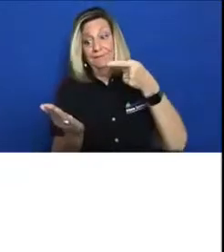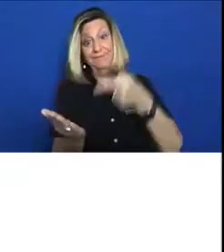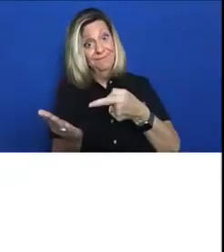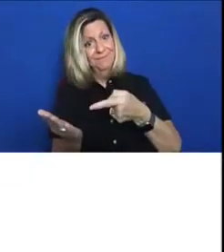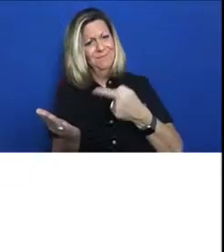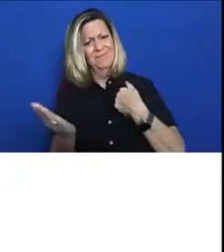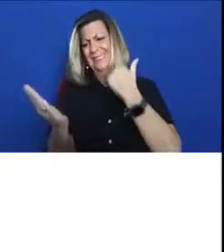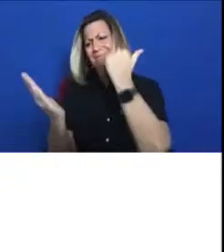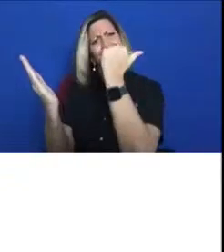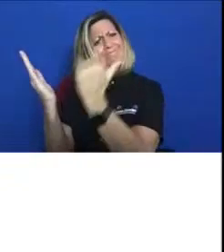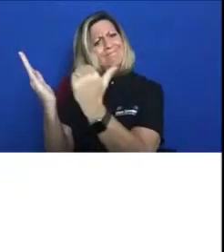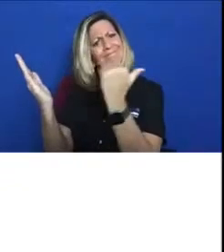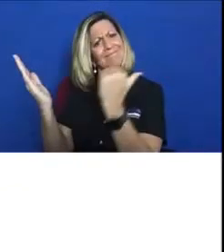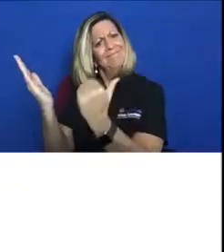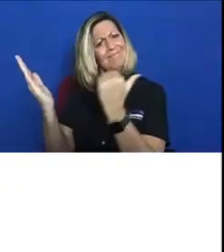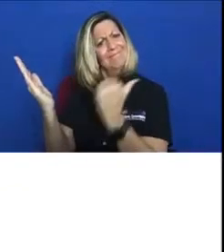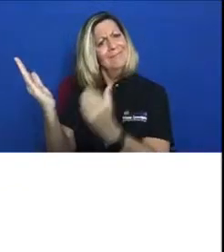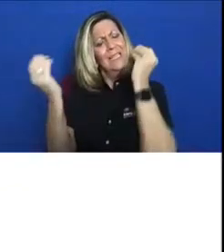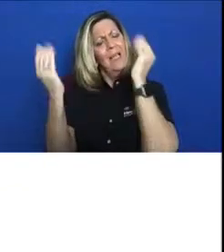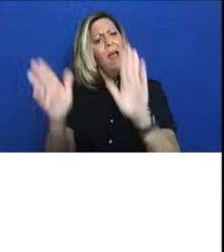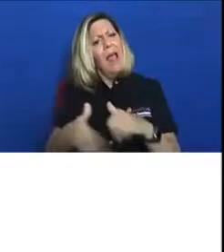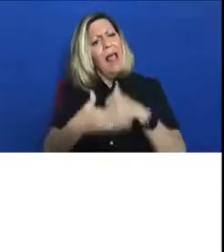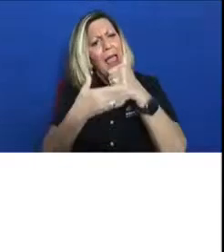We also have an employment guide.